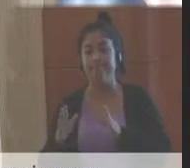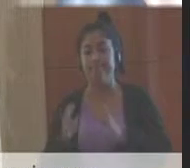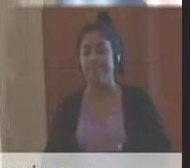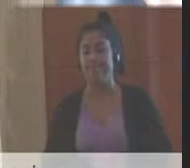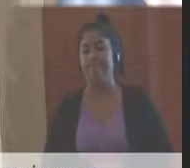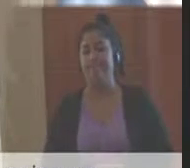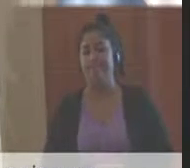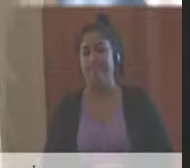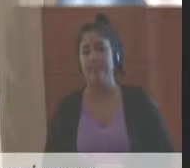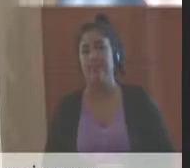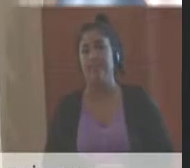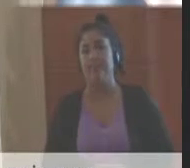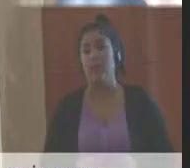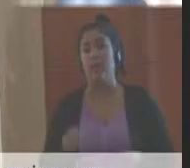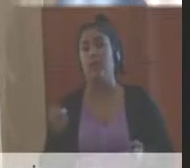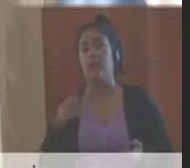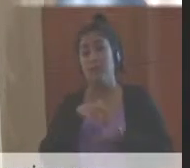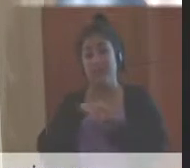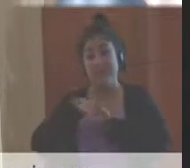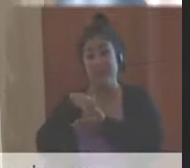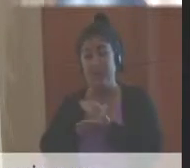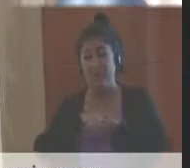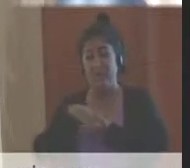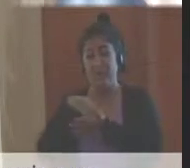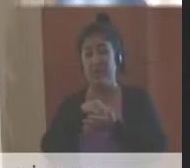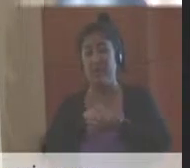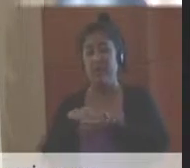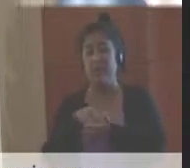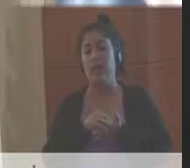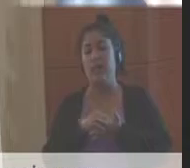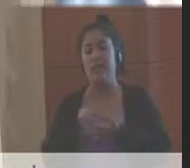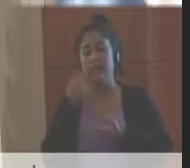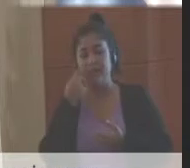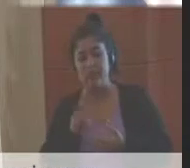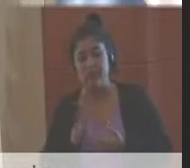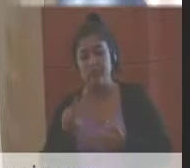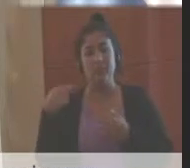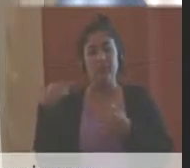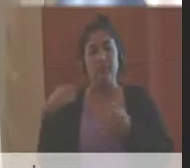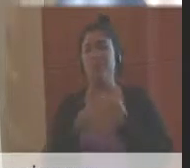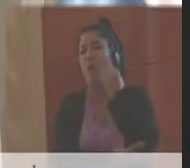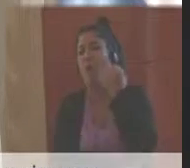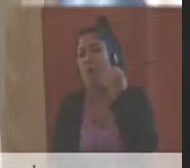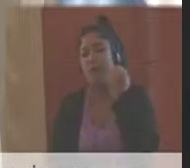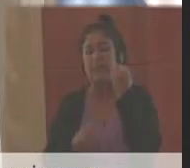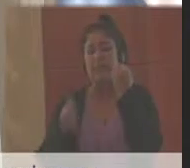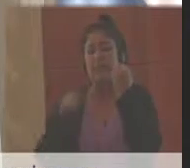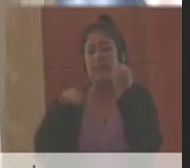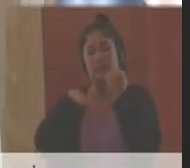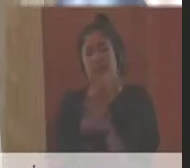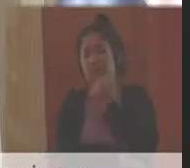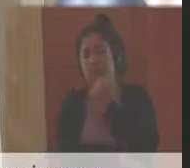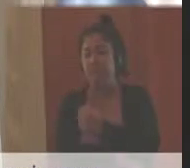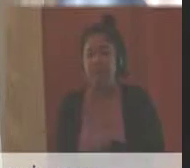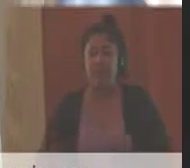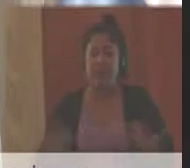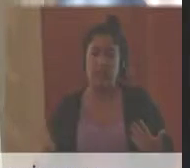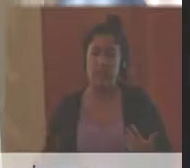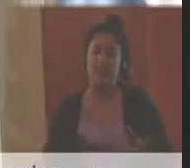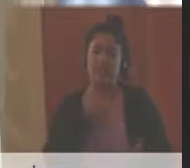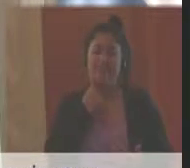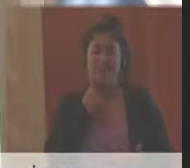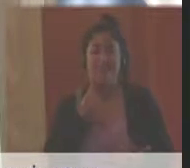precisely defining vulnerability of the poor, and the concentration